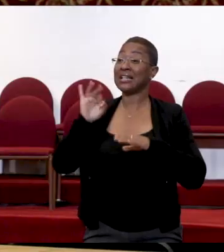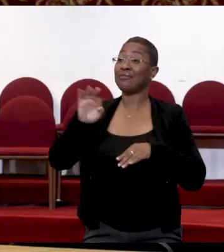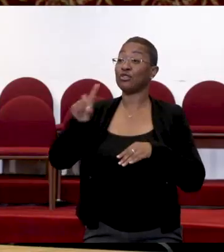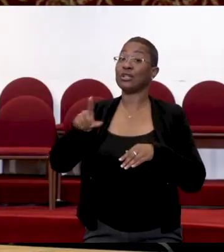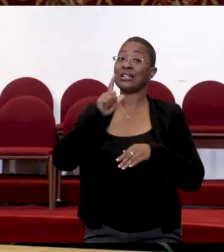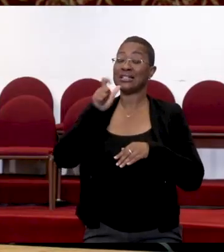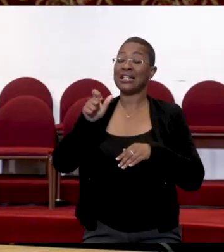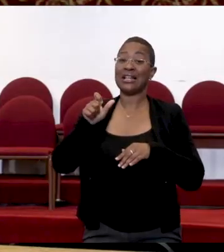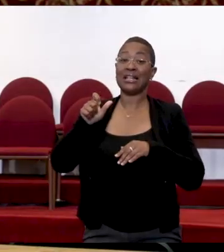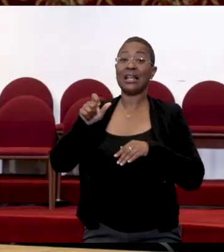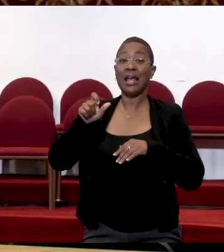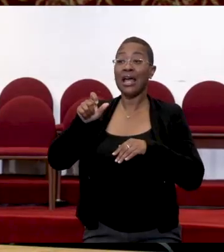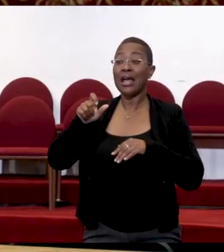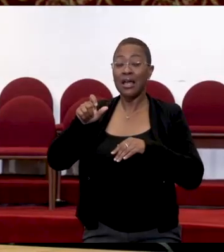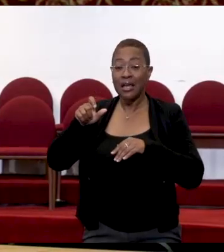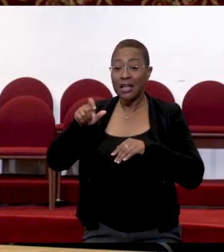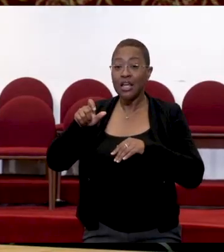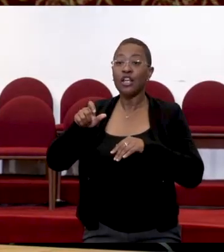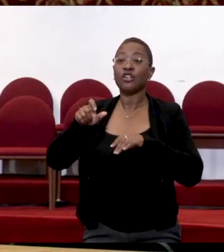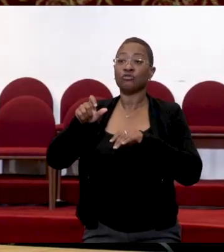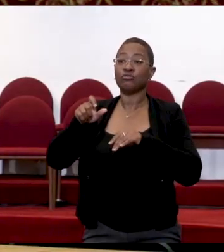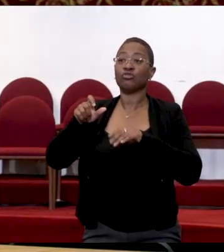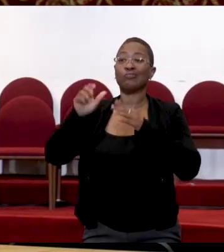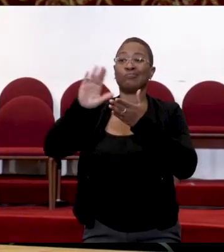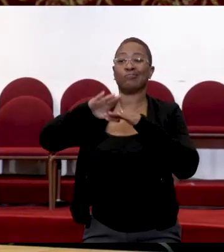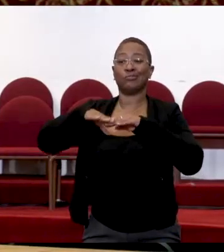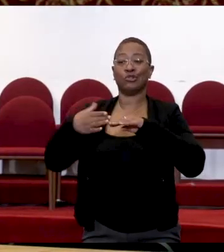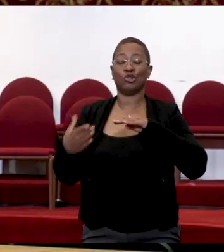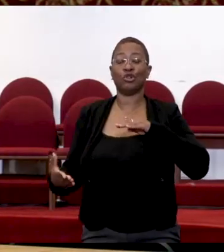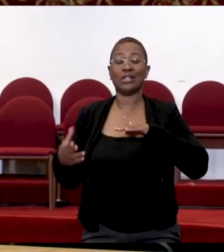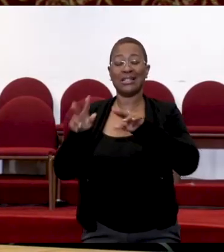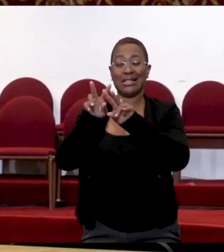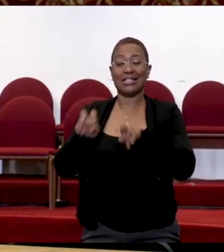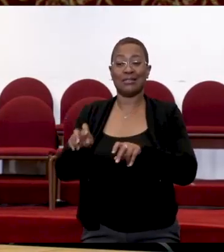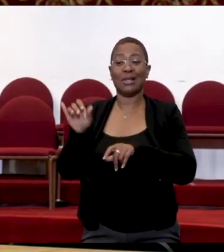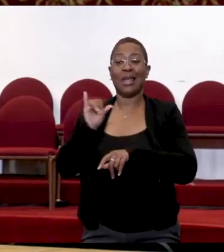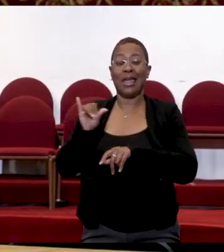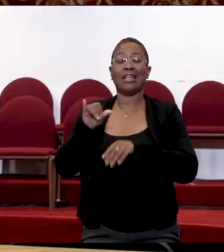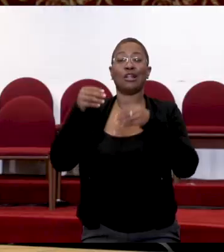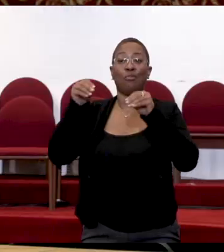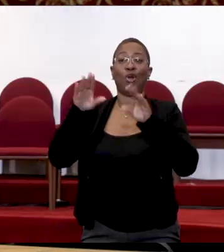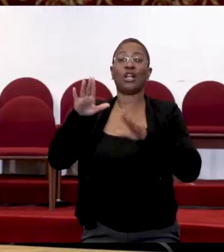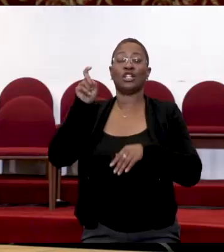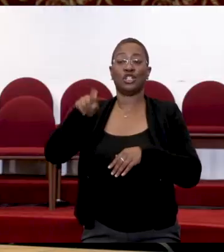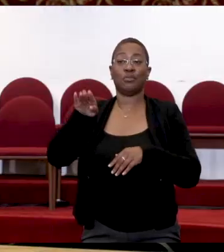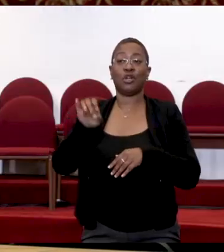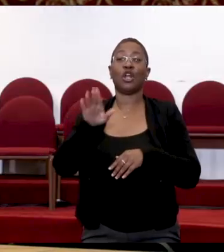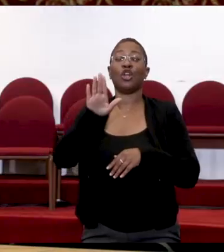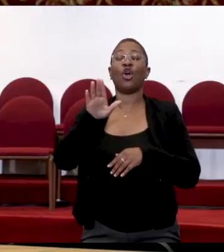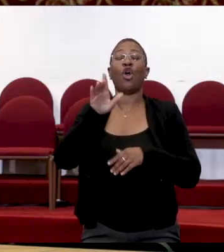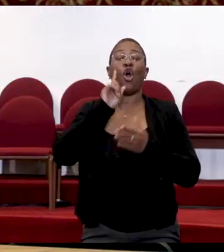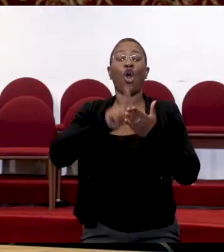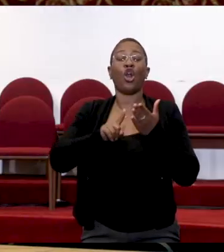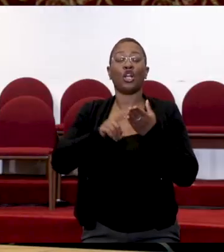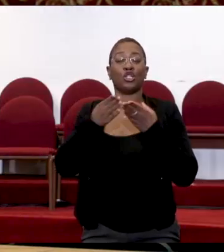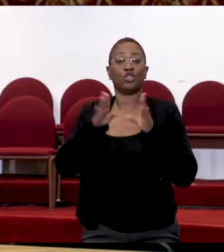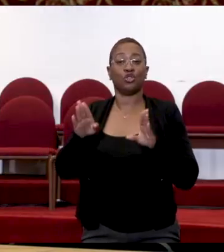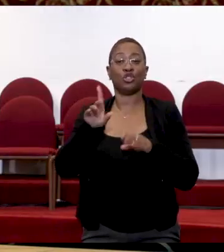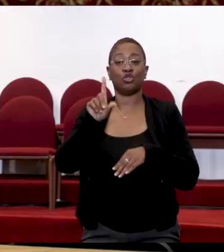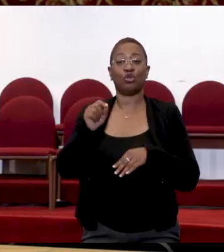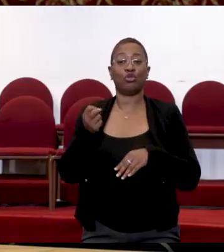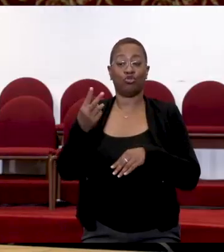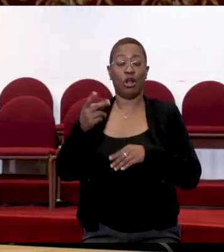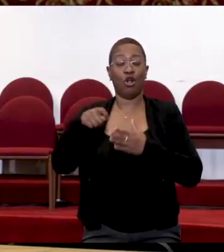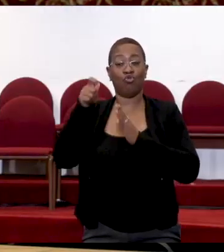the assessments as fast as the market indicated. And the city auditor general in 2012 wrote a report about